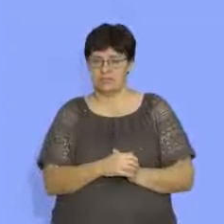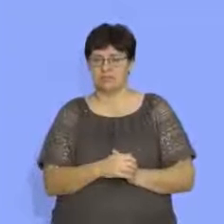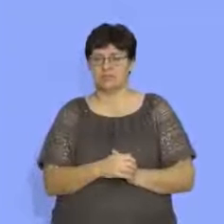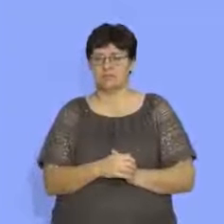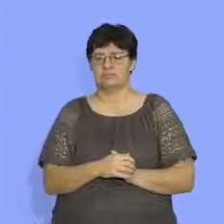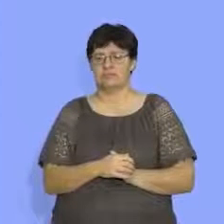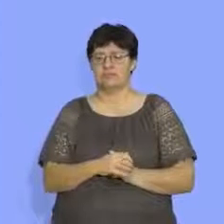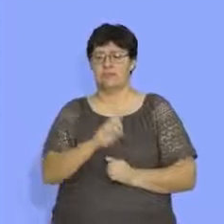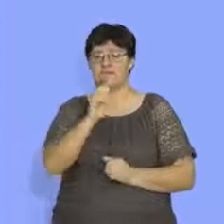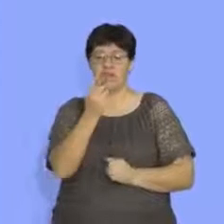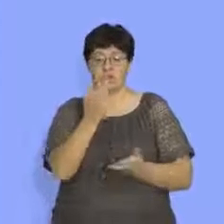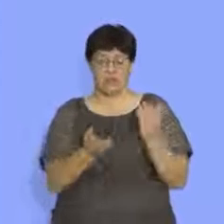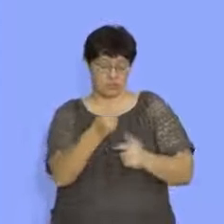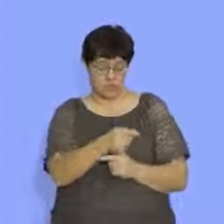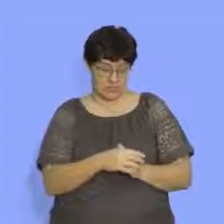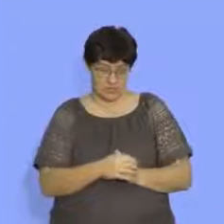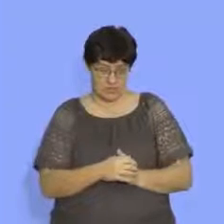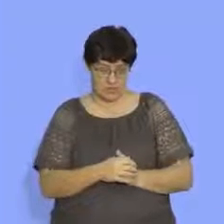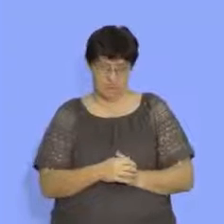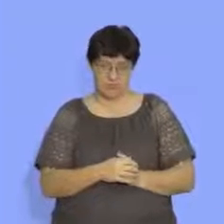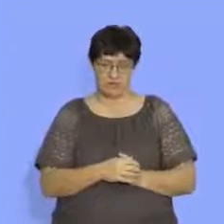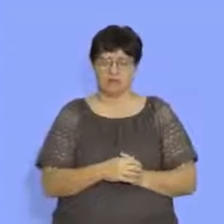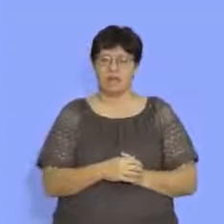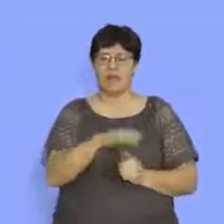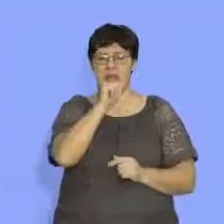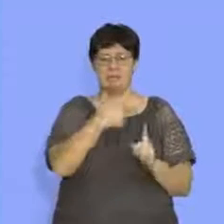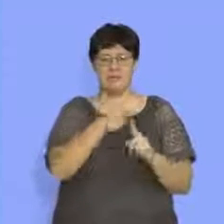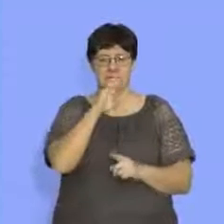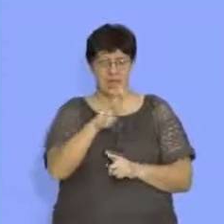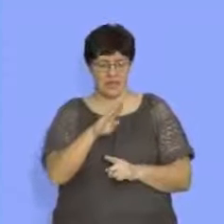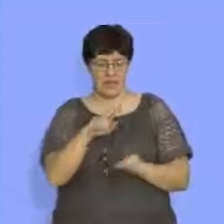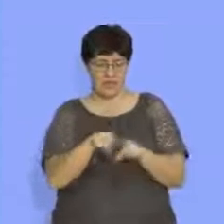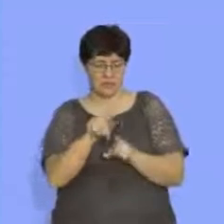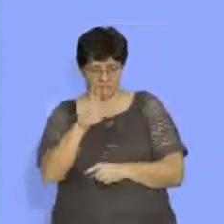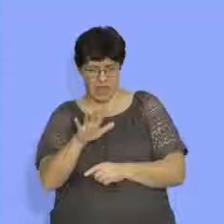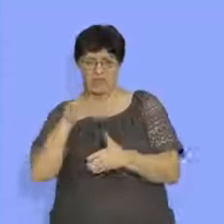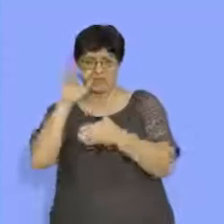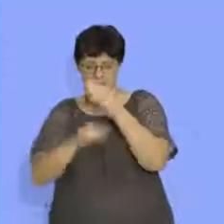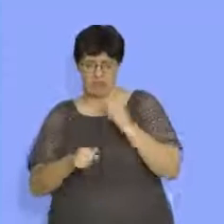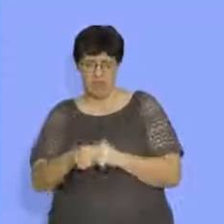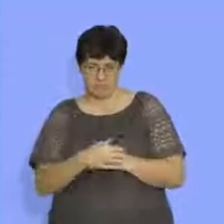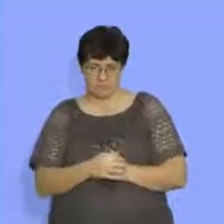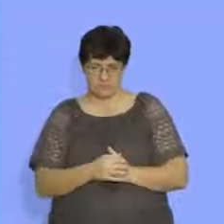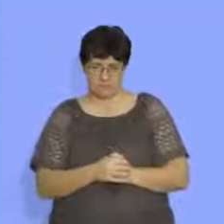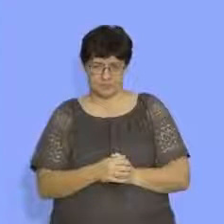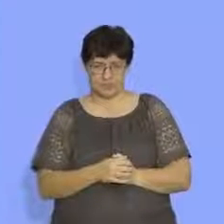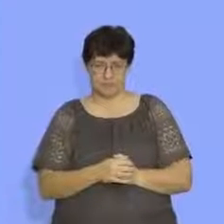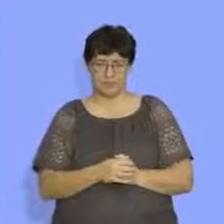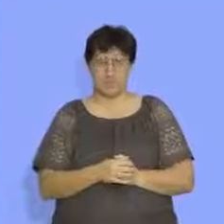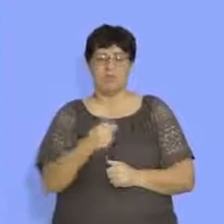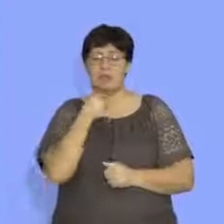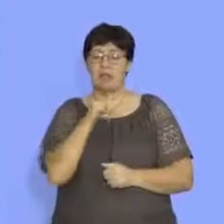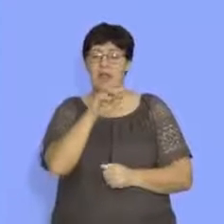say, let's take maybe the first equation, which is the one equal to 5, and subtract the second equation. If I do